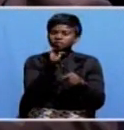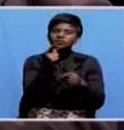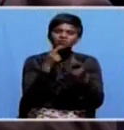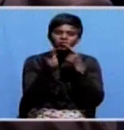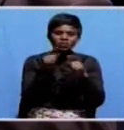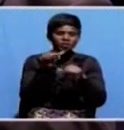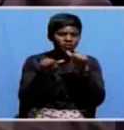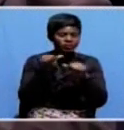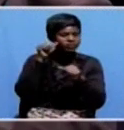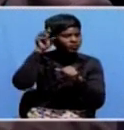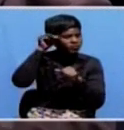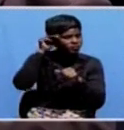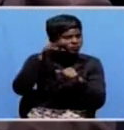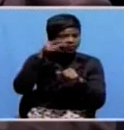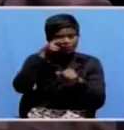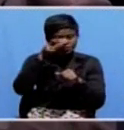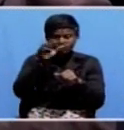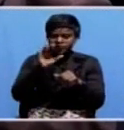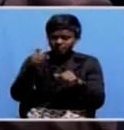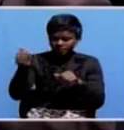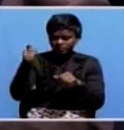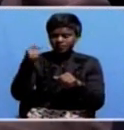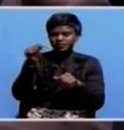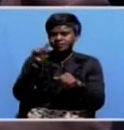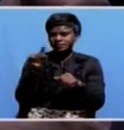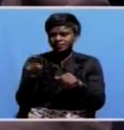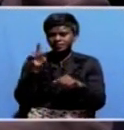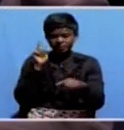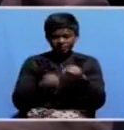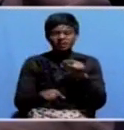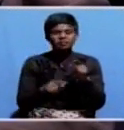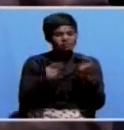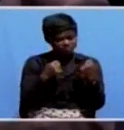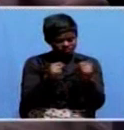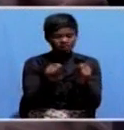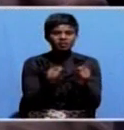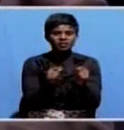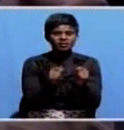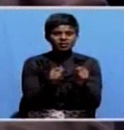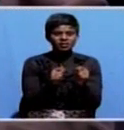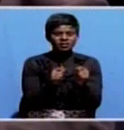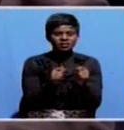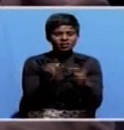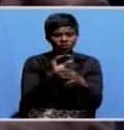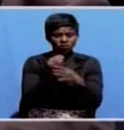minister, you, Grevasio, here, wouldn't dare do that, or else you are